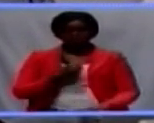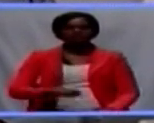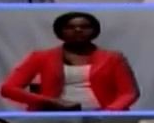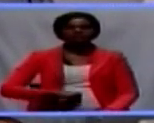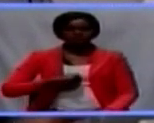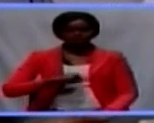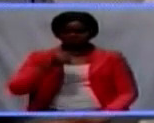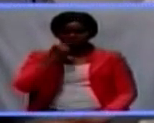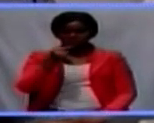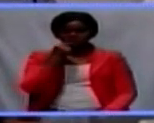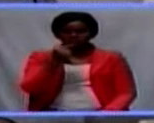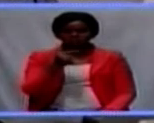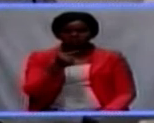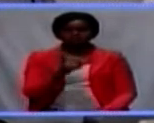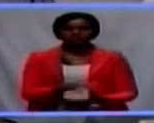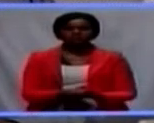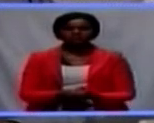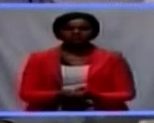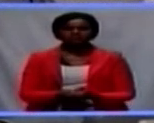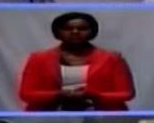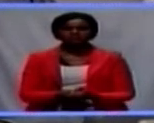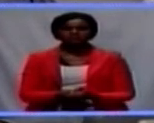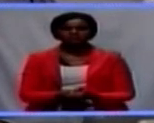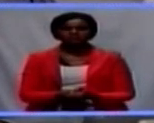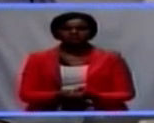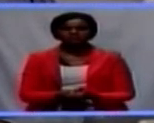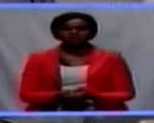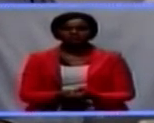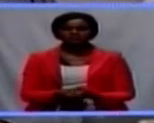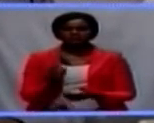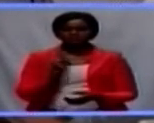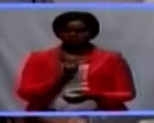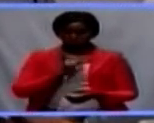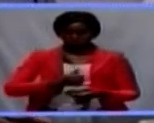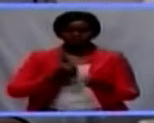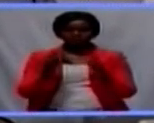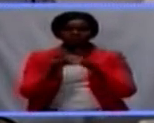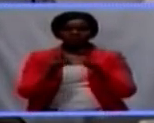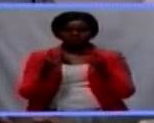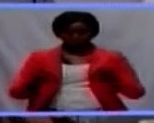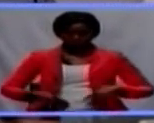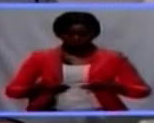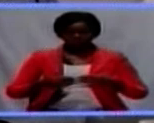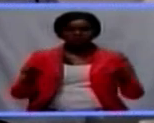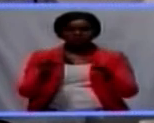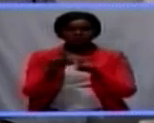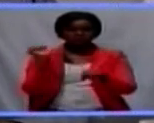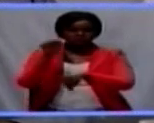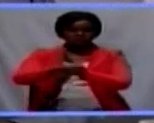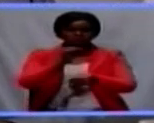that consistently we are on target, and we are very positive that we'll meet and surpass